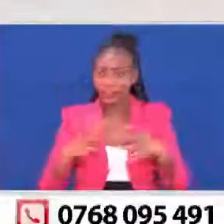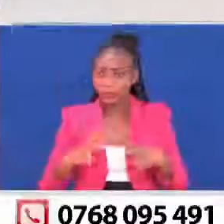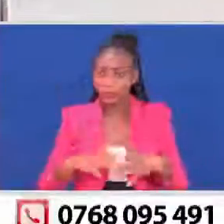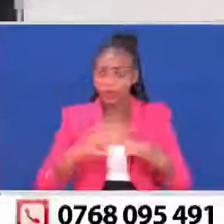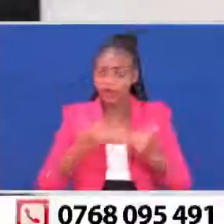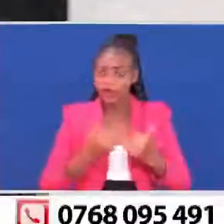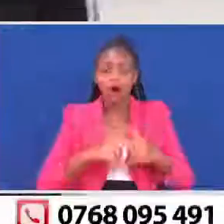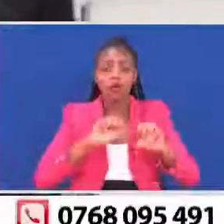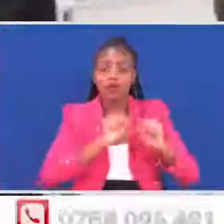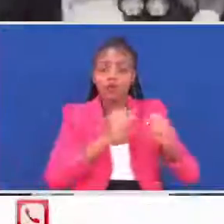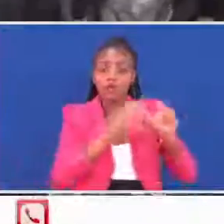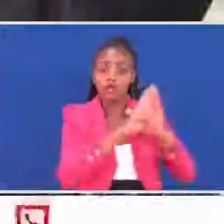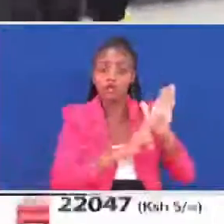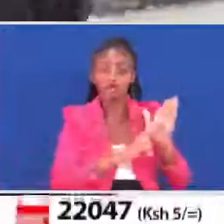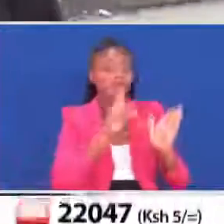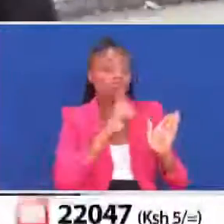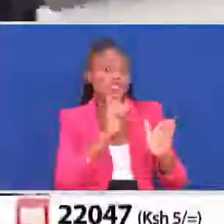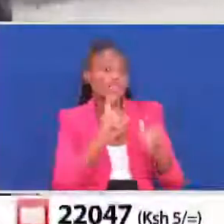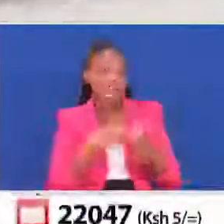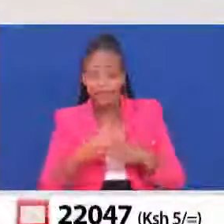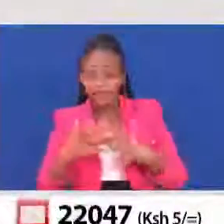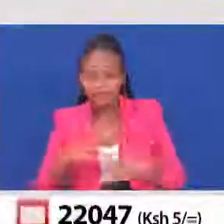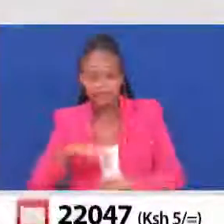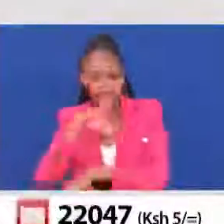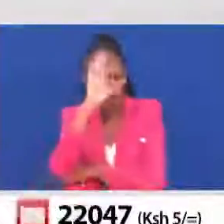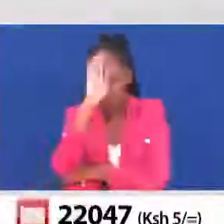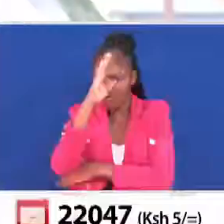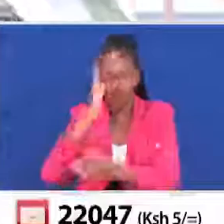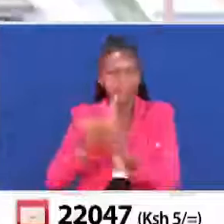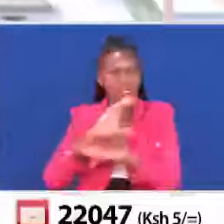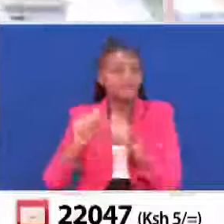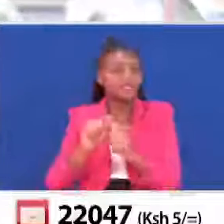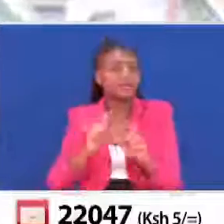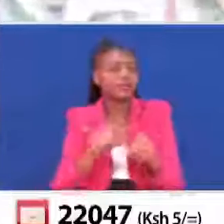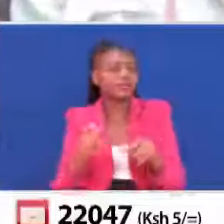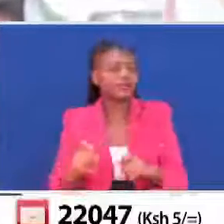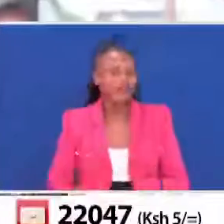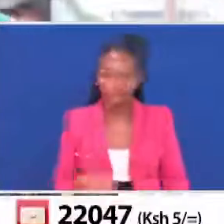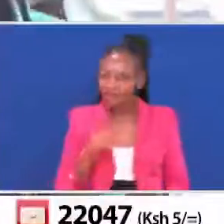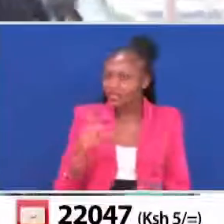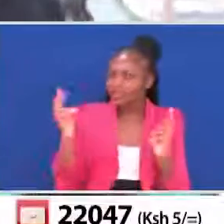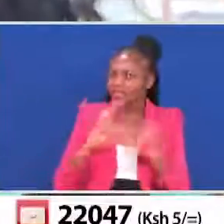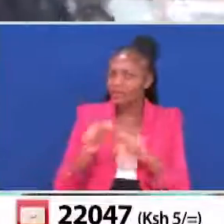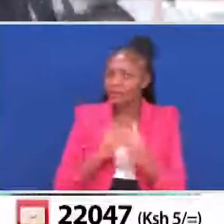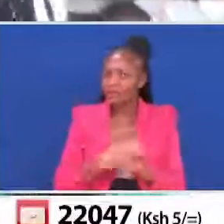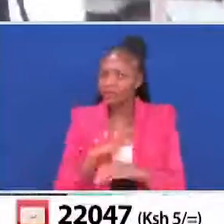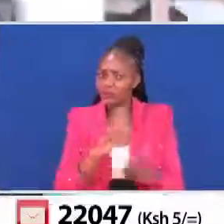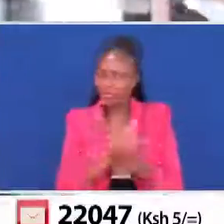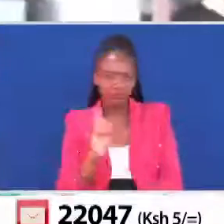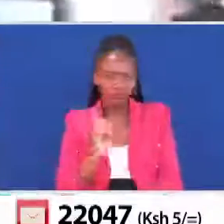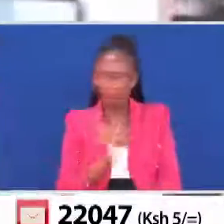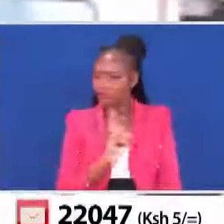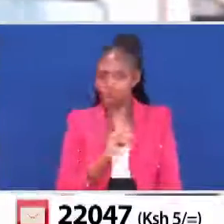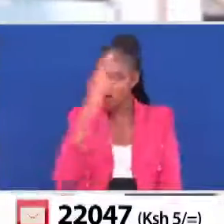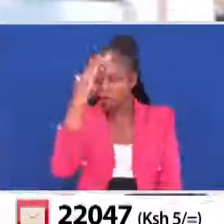flouting COVID-19 rules, many even doubting the reality of the virus. Mambo ya corona sioni kama ni ukweli visuli juu.